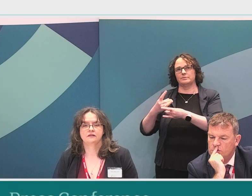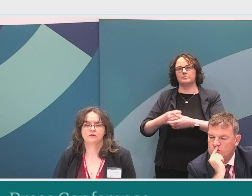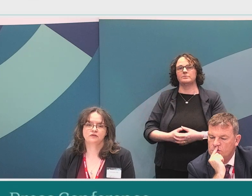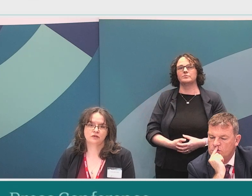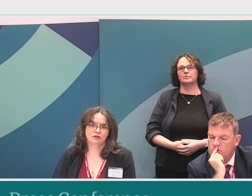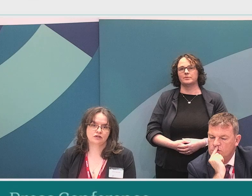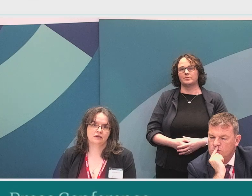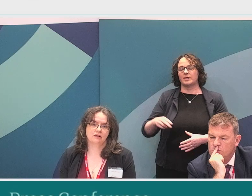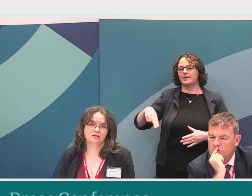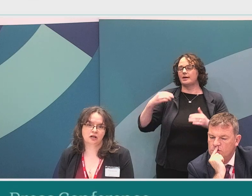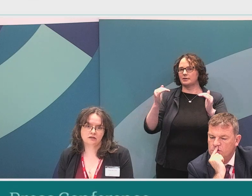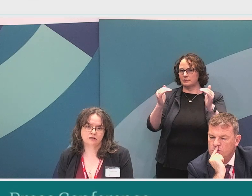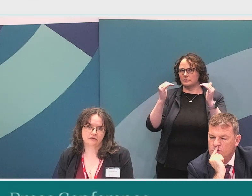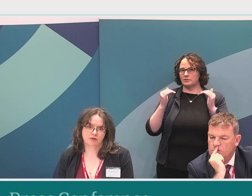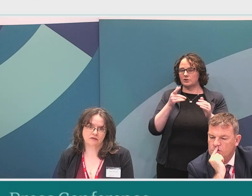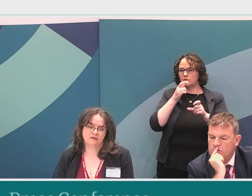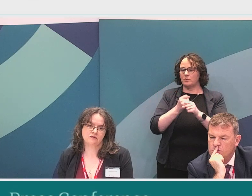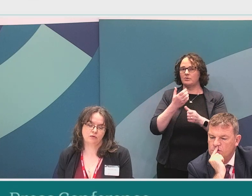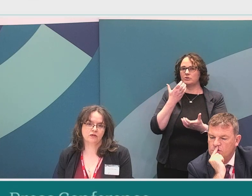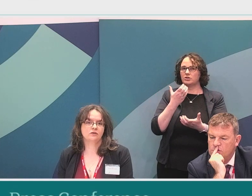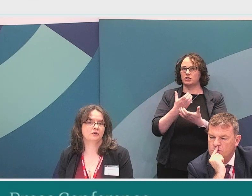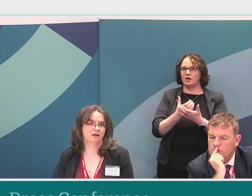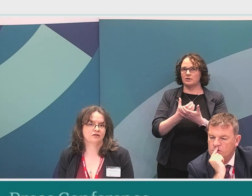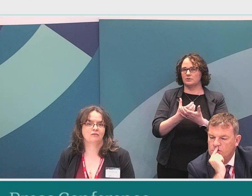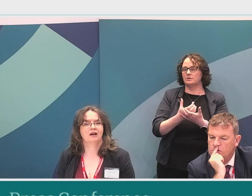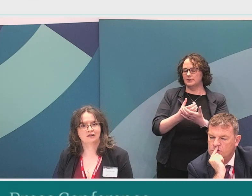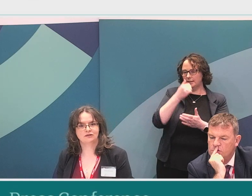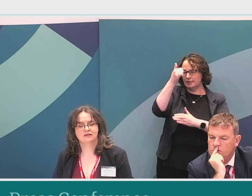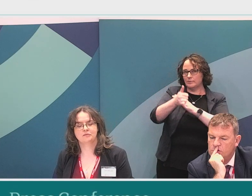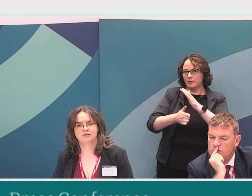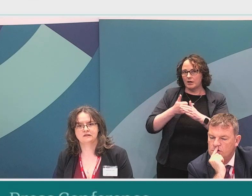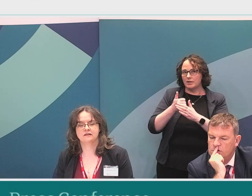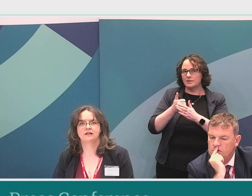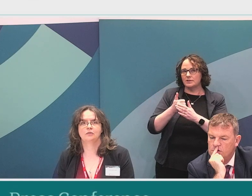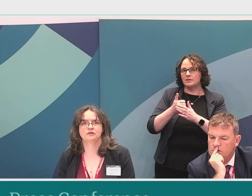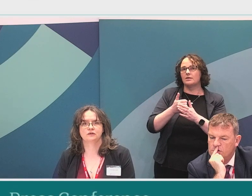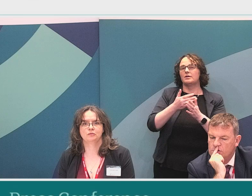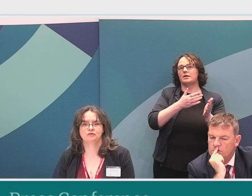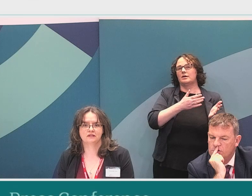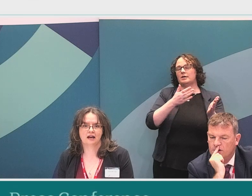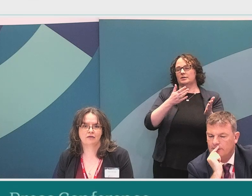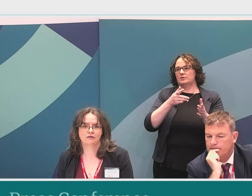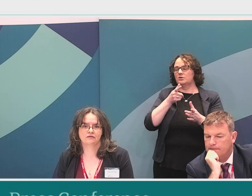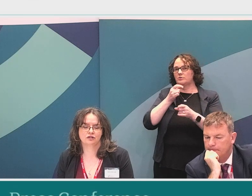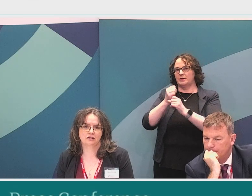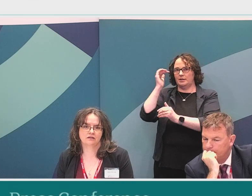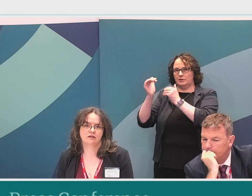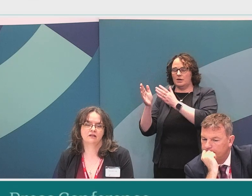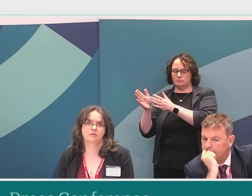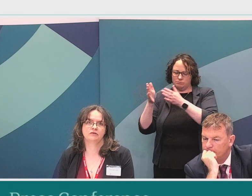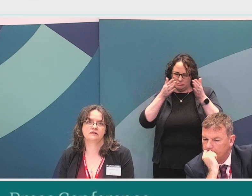So I'm just going to touch now on the childhood experiences. So we talked about lifetime adult experiences, and now we're just going to move to the categories for